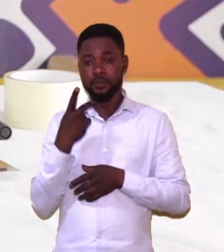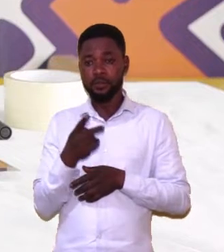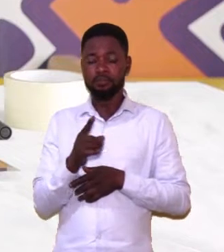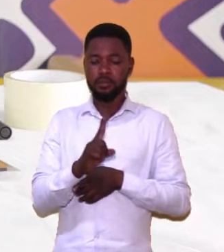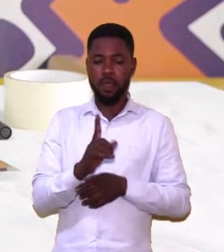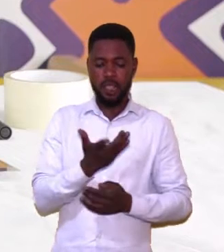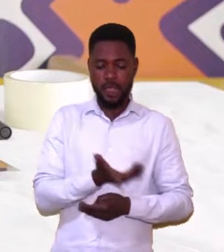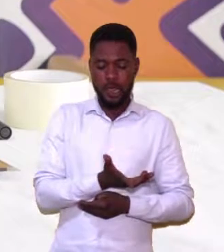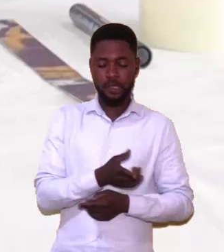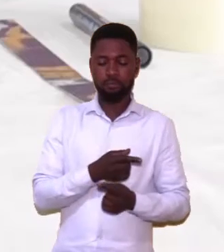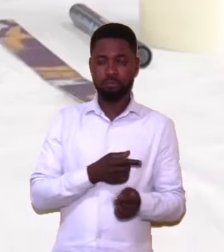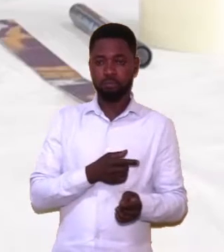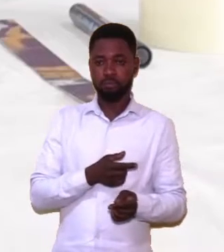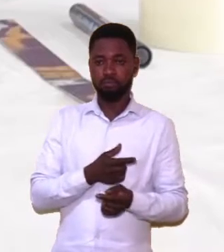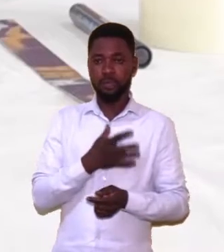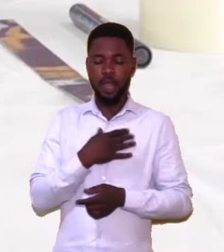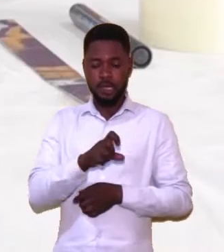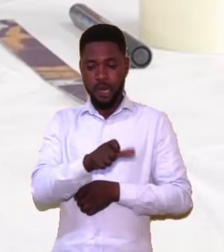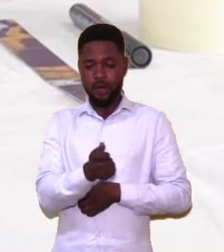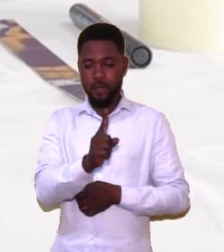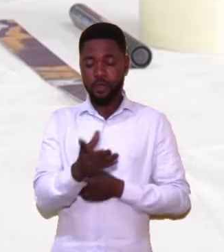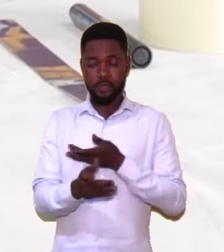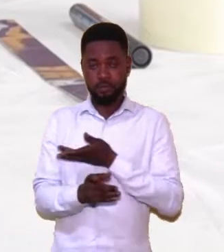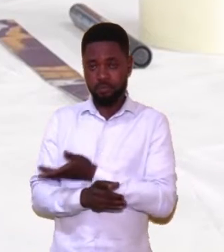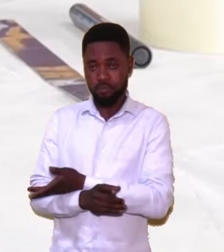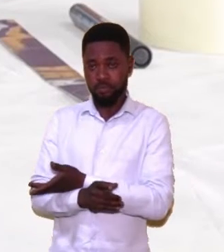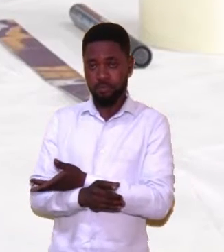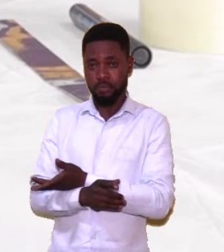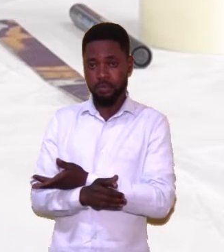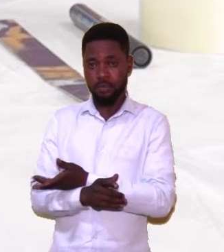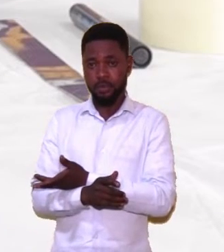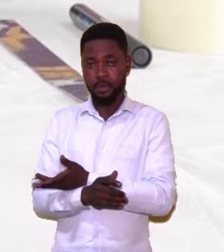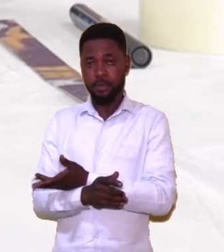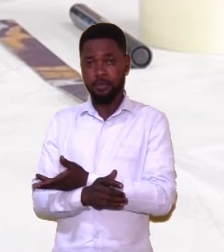and then place 1 leg here and 1 here.